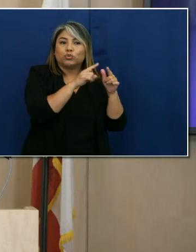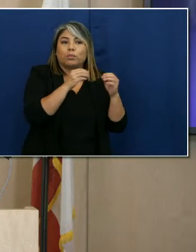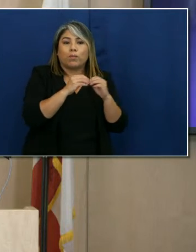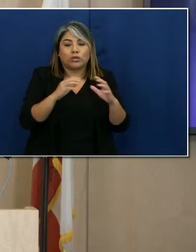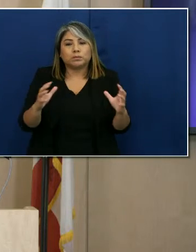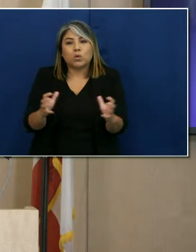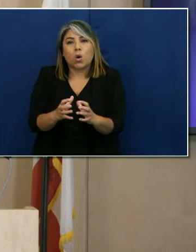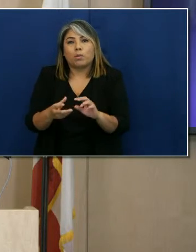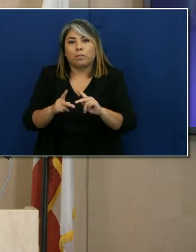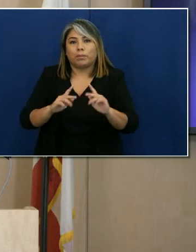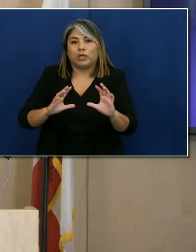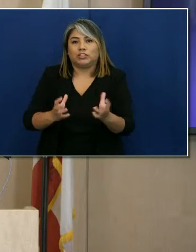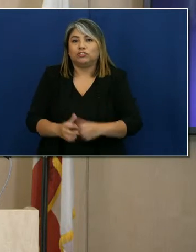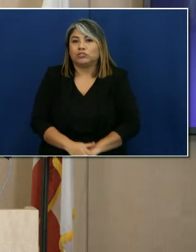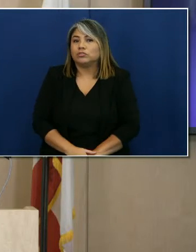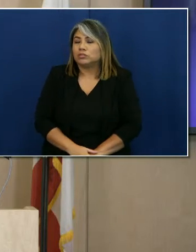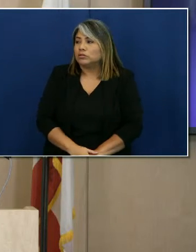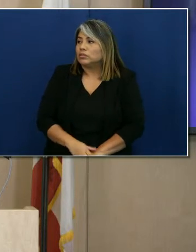going to respond.